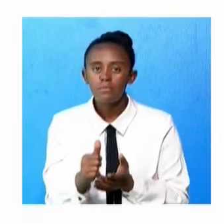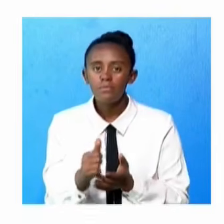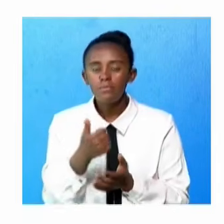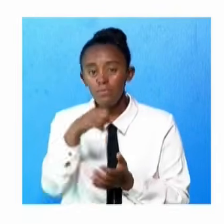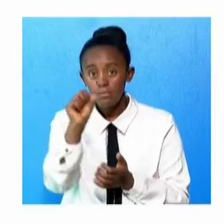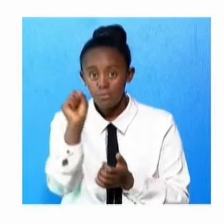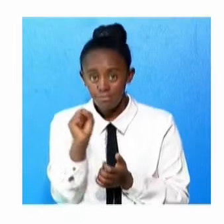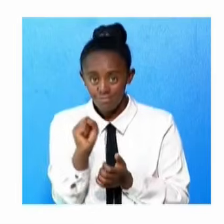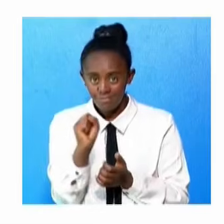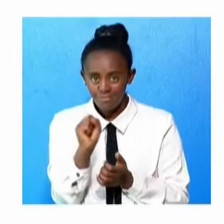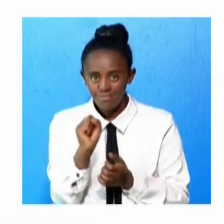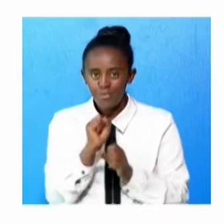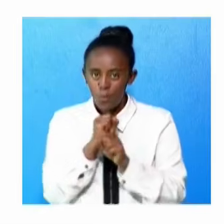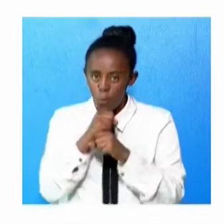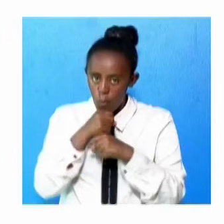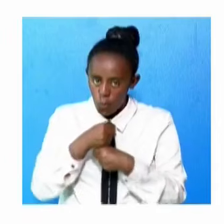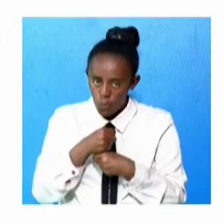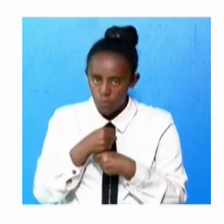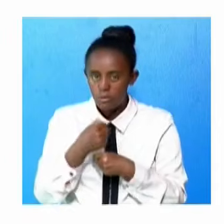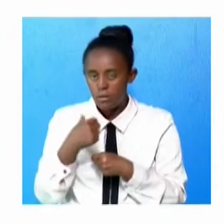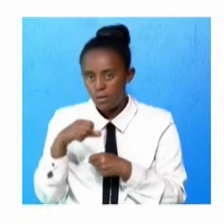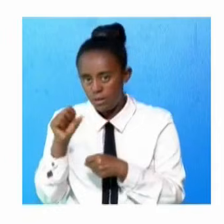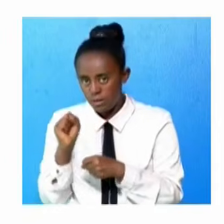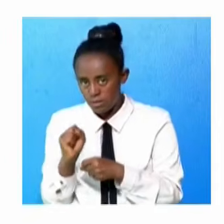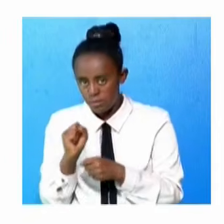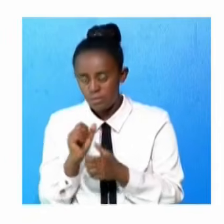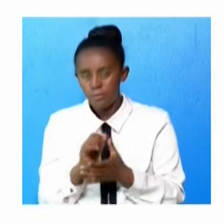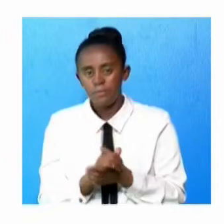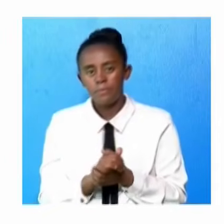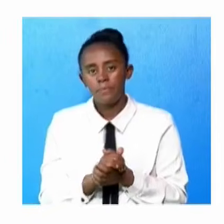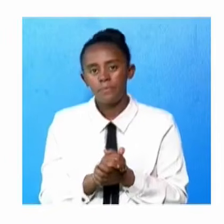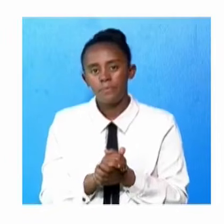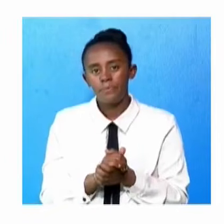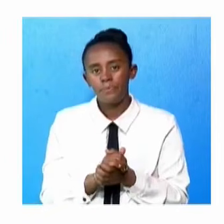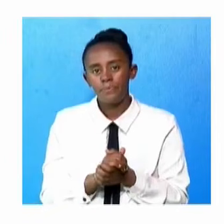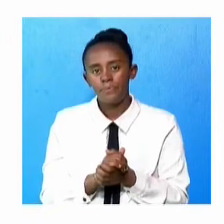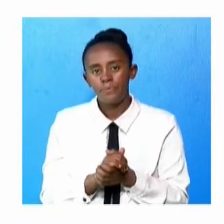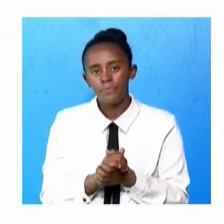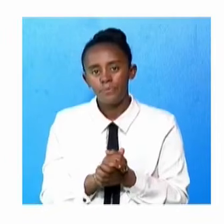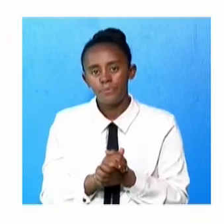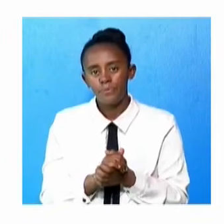as old as